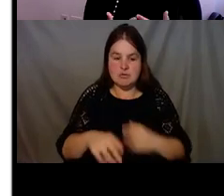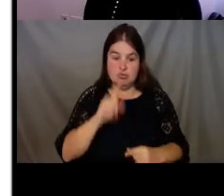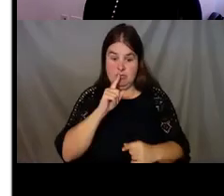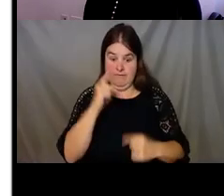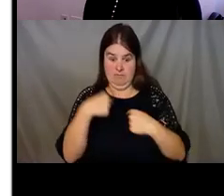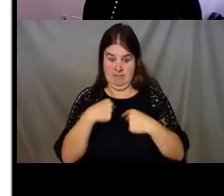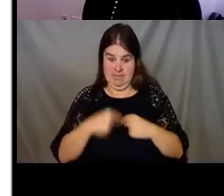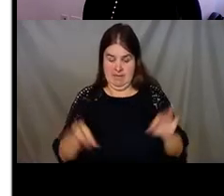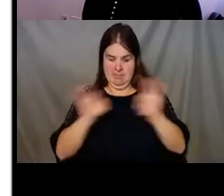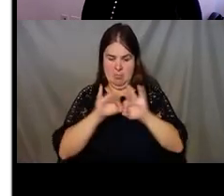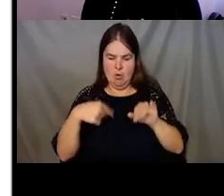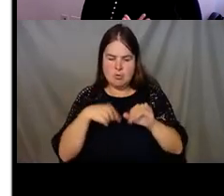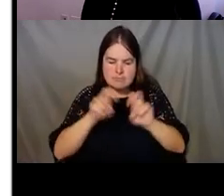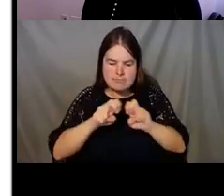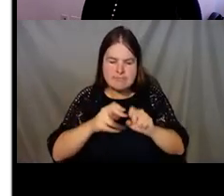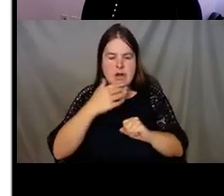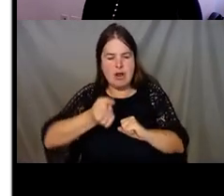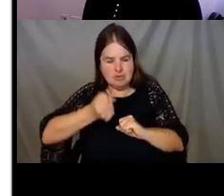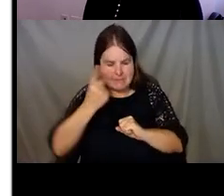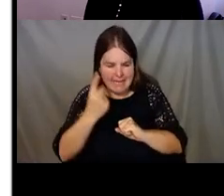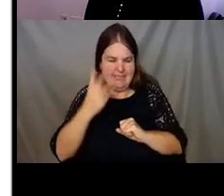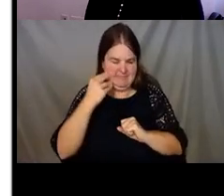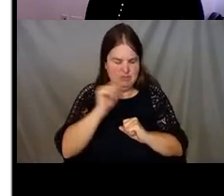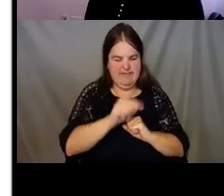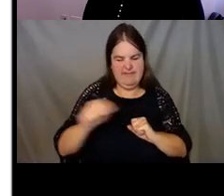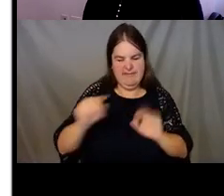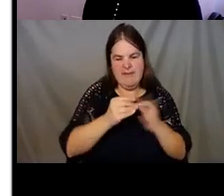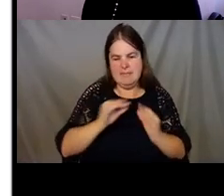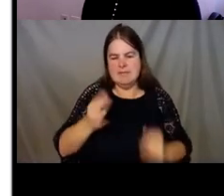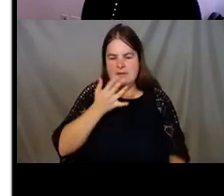me that we better understand the experiences of families of color.